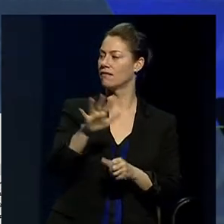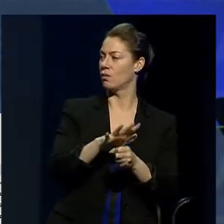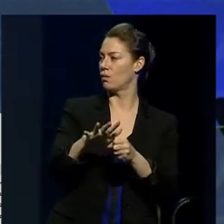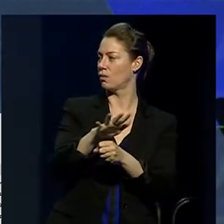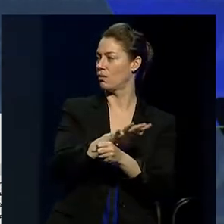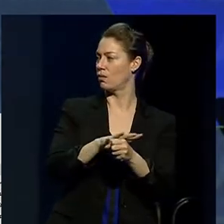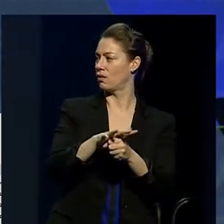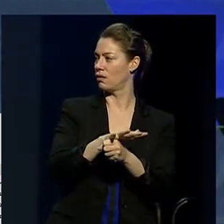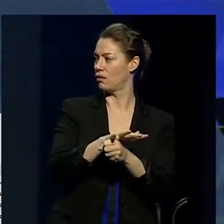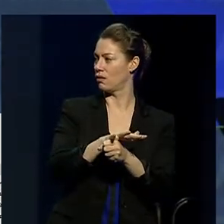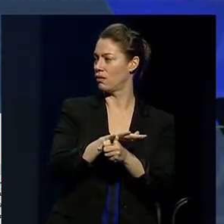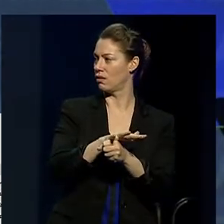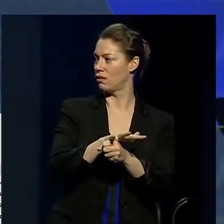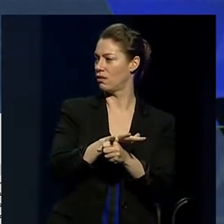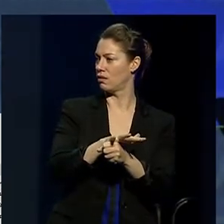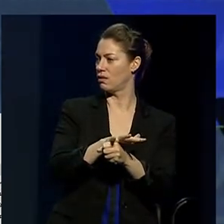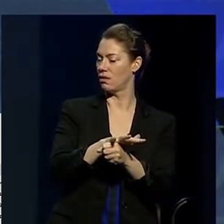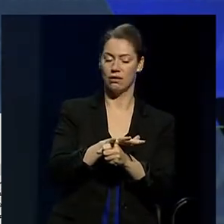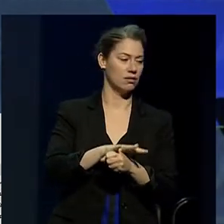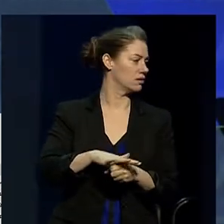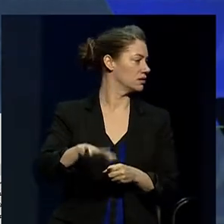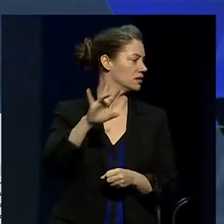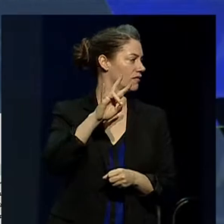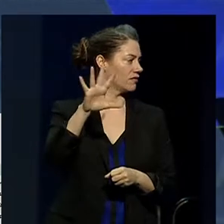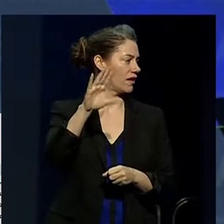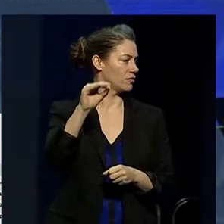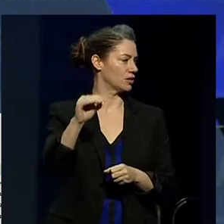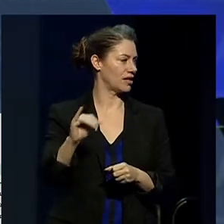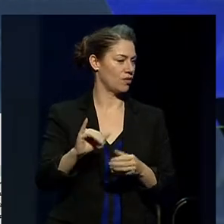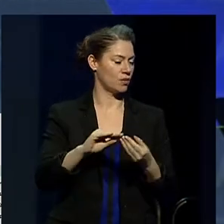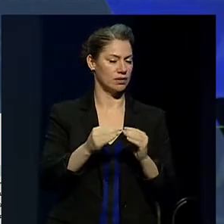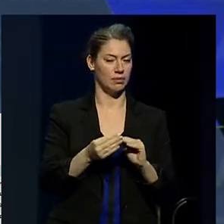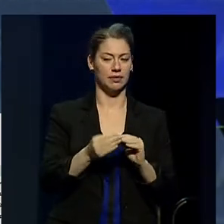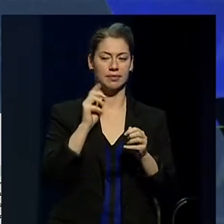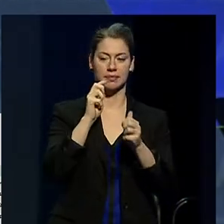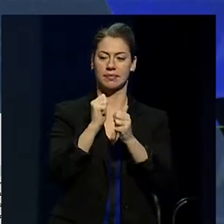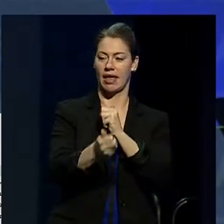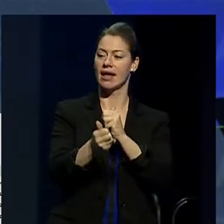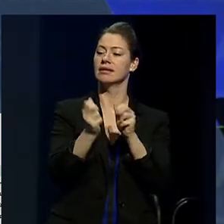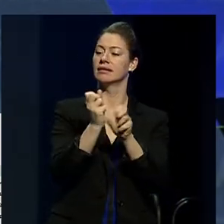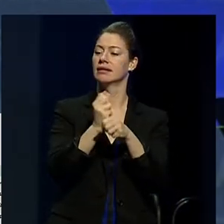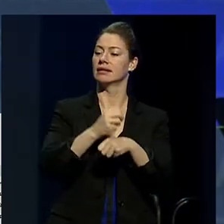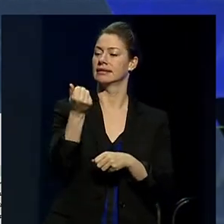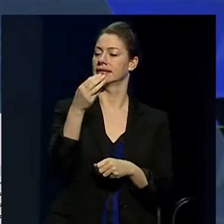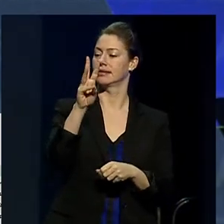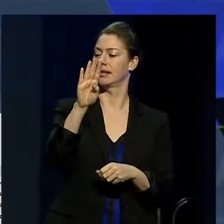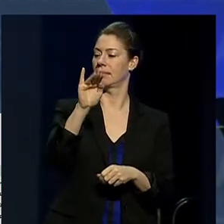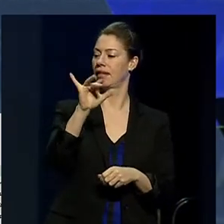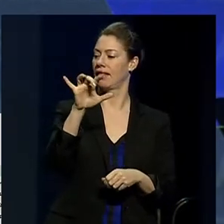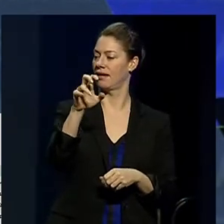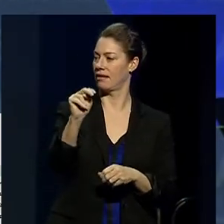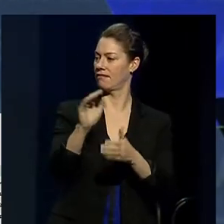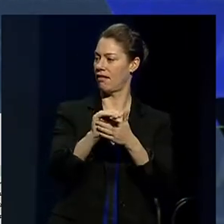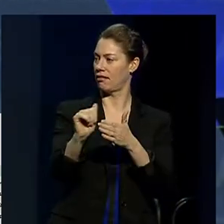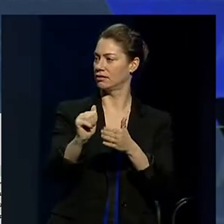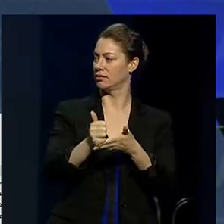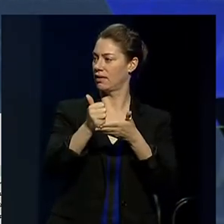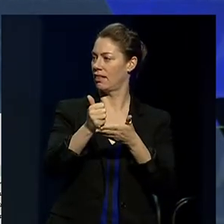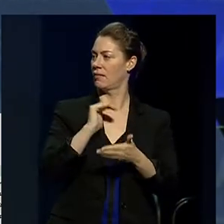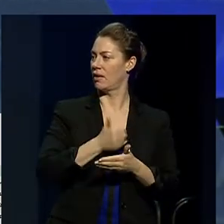measures. 75% of those measures passed, bringing $16 billion to help our